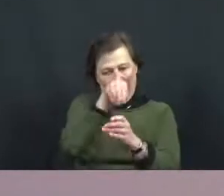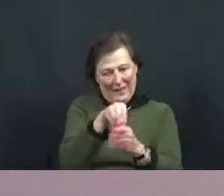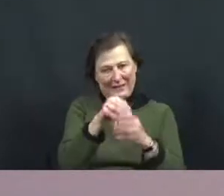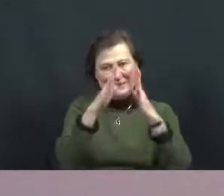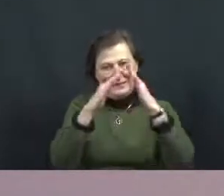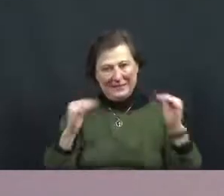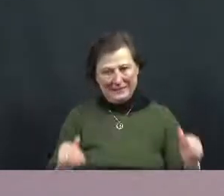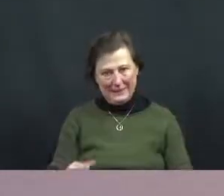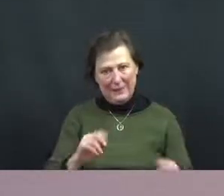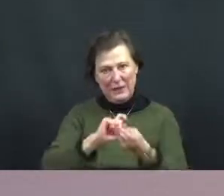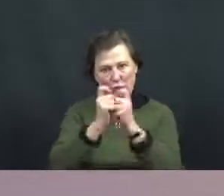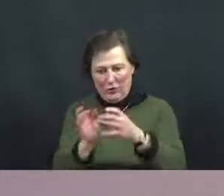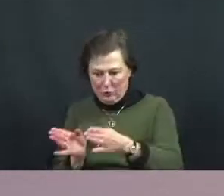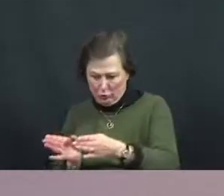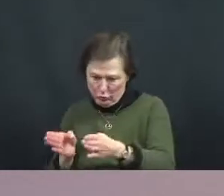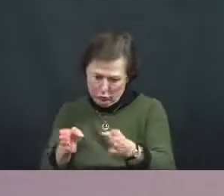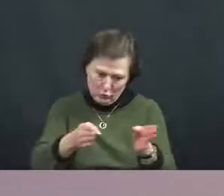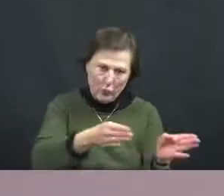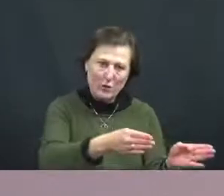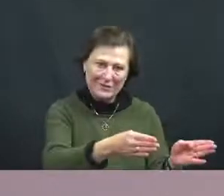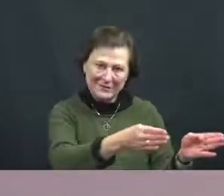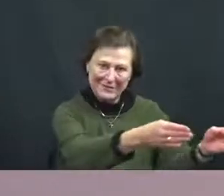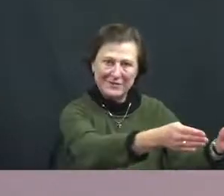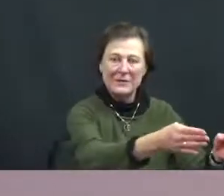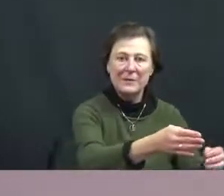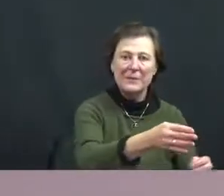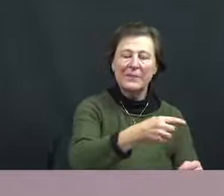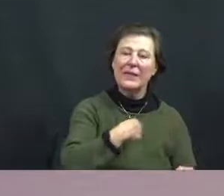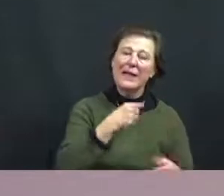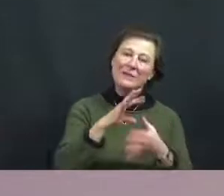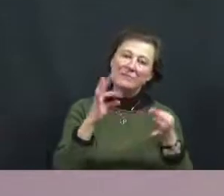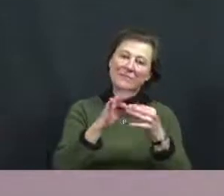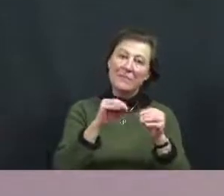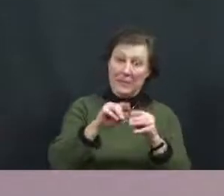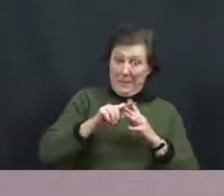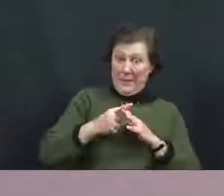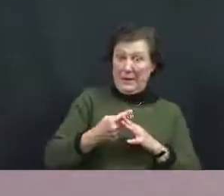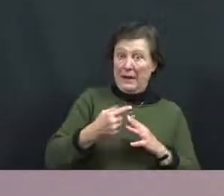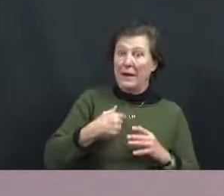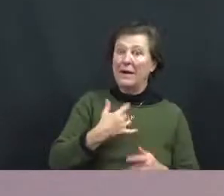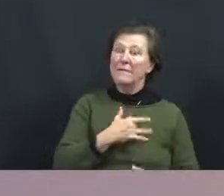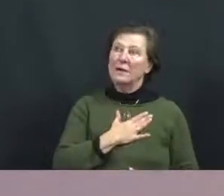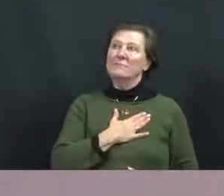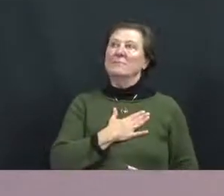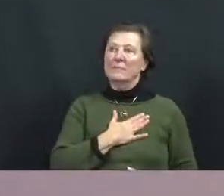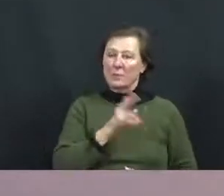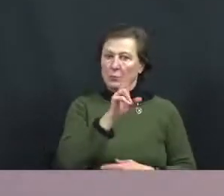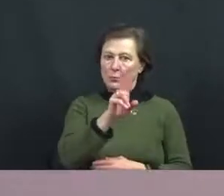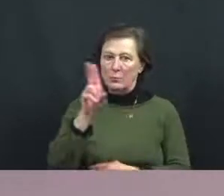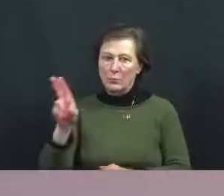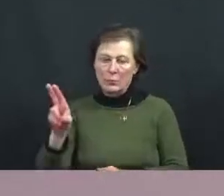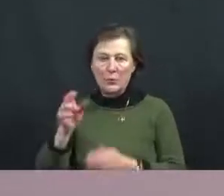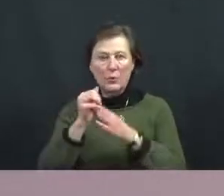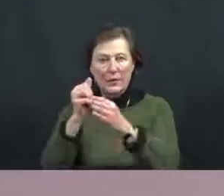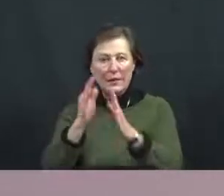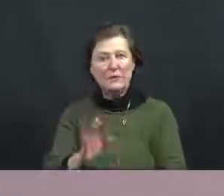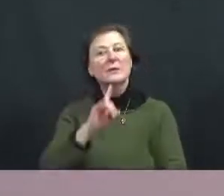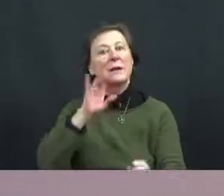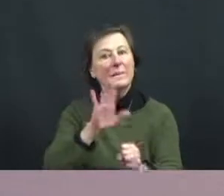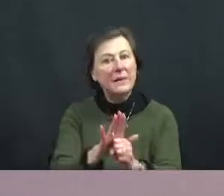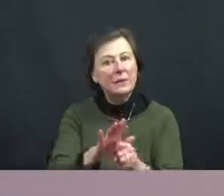course. As I noted at the beginning, I was initially heartened to know that UU leaders were committed